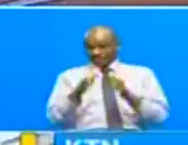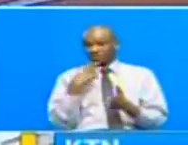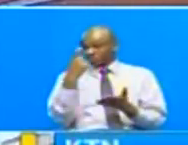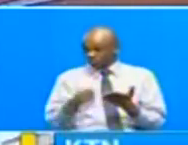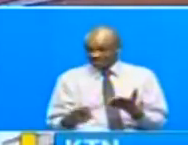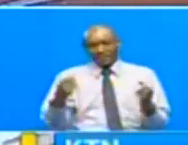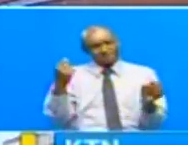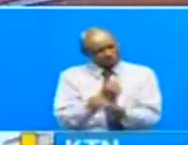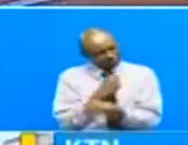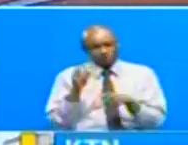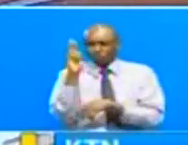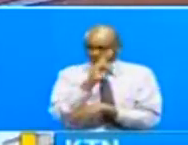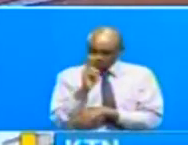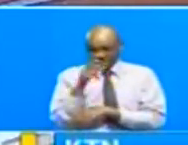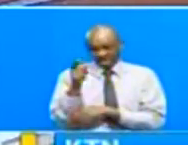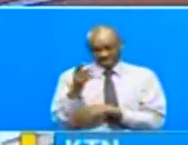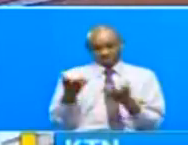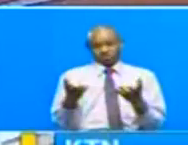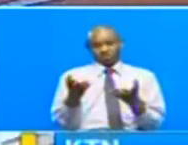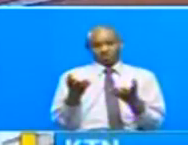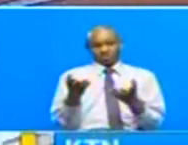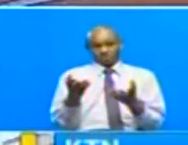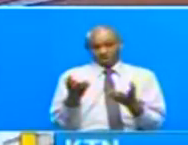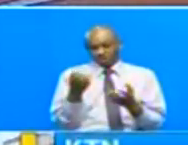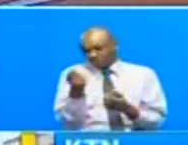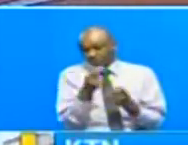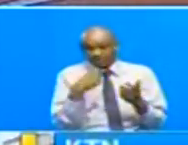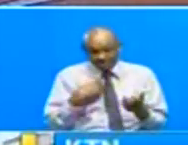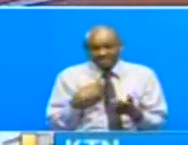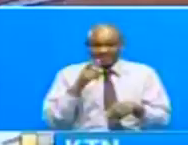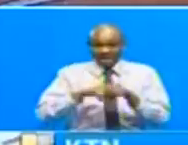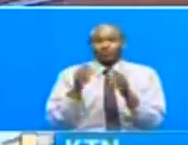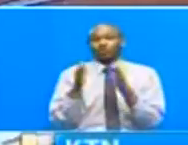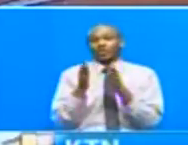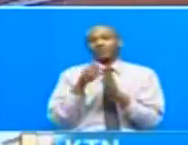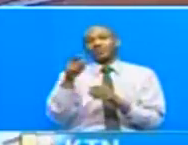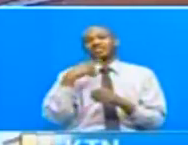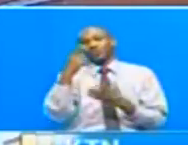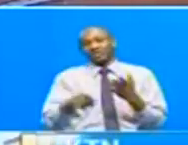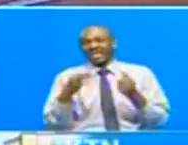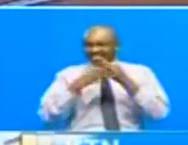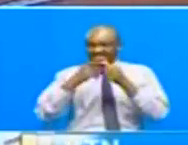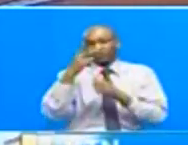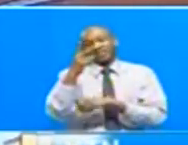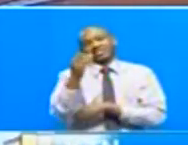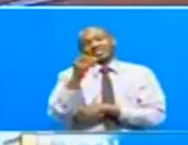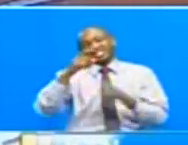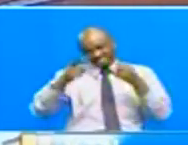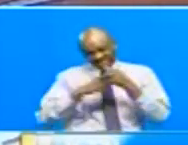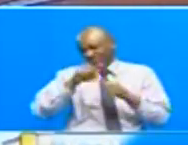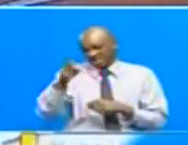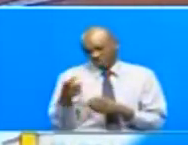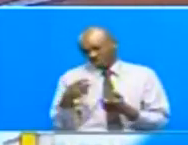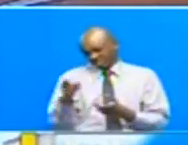you can't use the small deeds to sugarcoat theft. Why build me a toilet and take away my 826